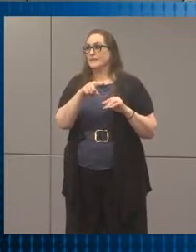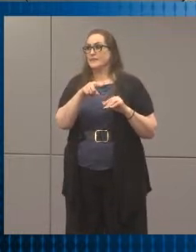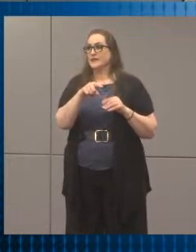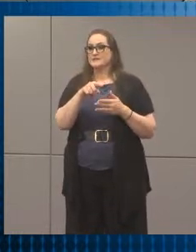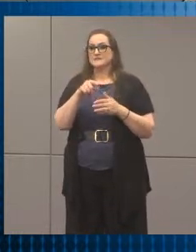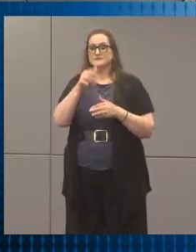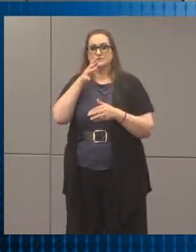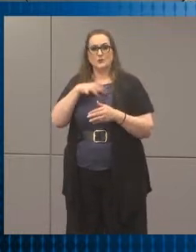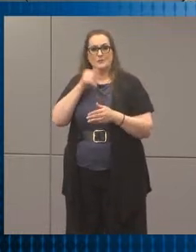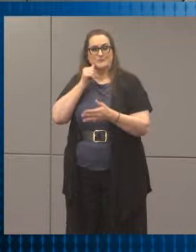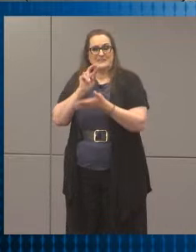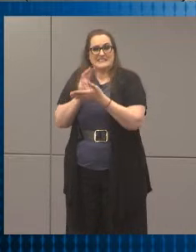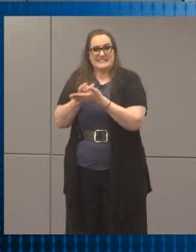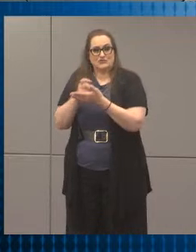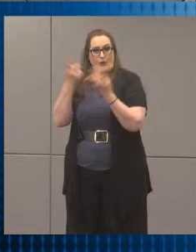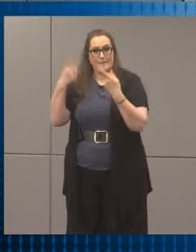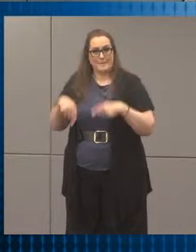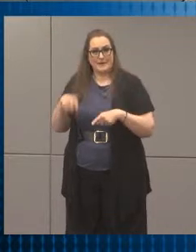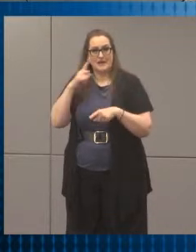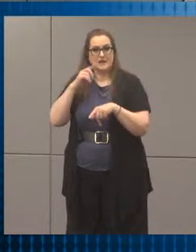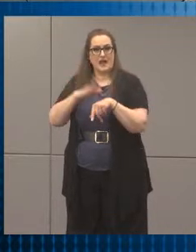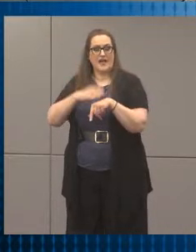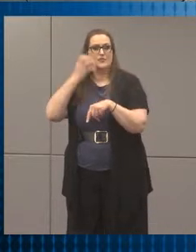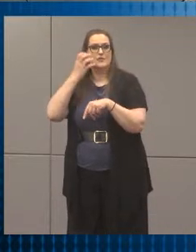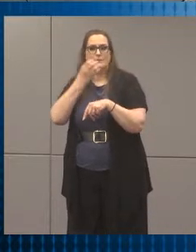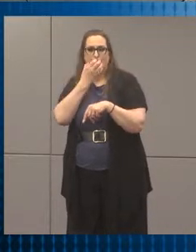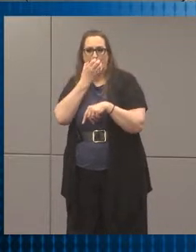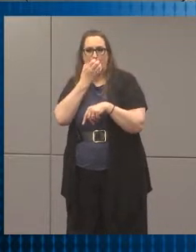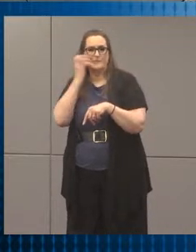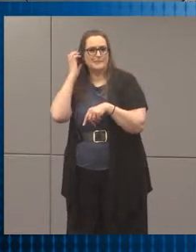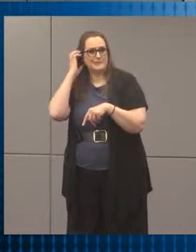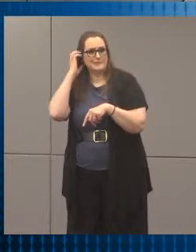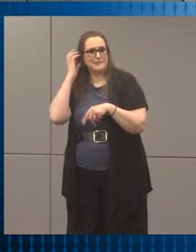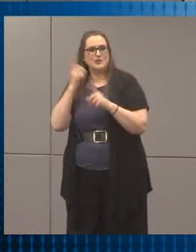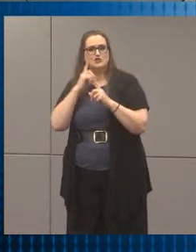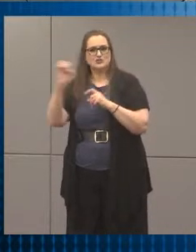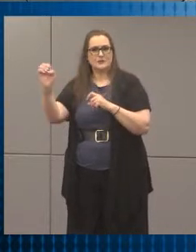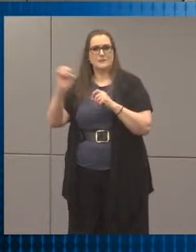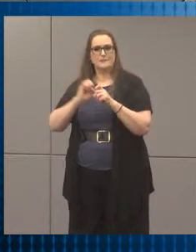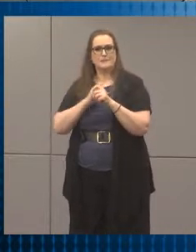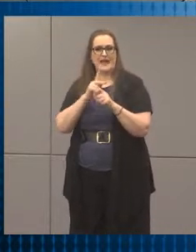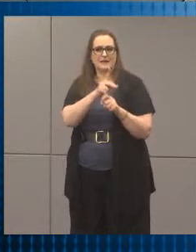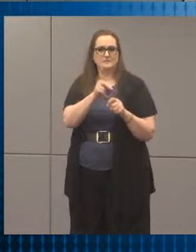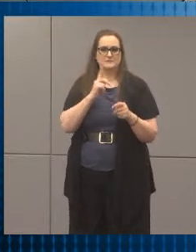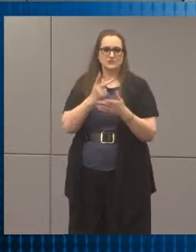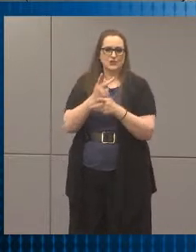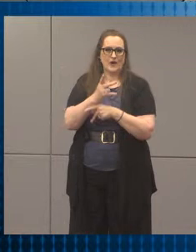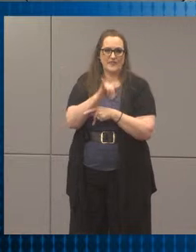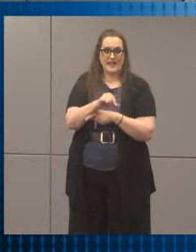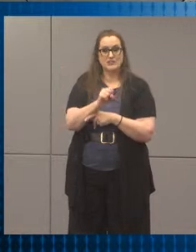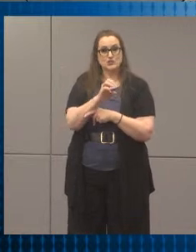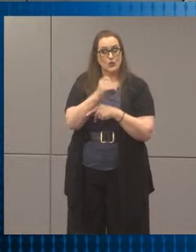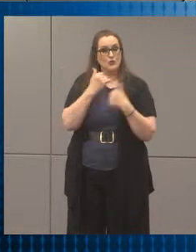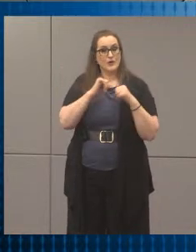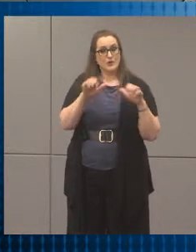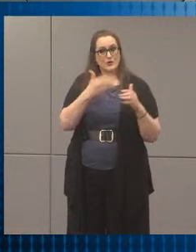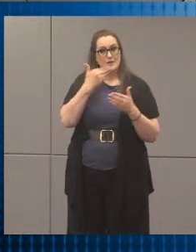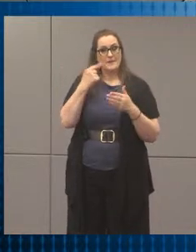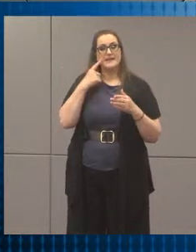seizure incident came out over the radio, she was able to make it back and take care of that. So we're trying to do our